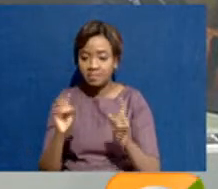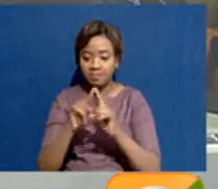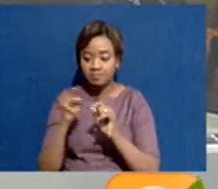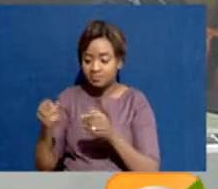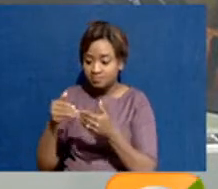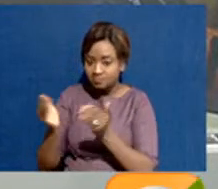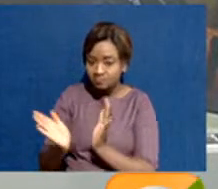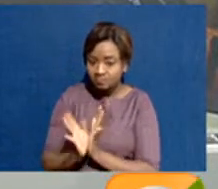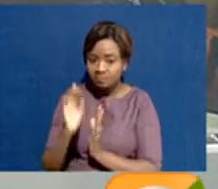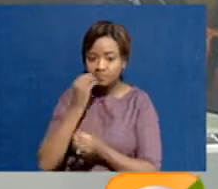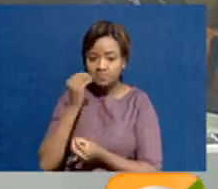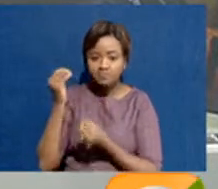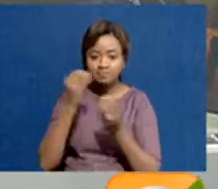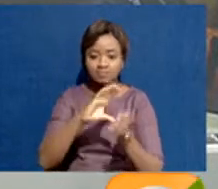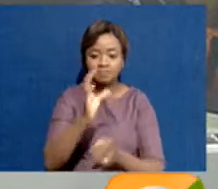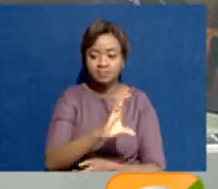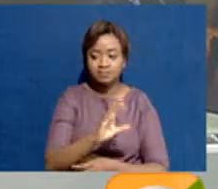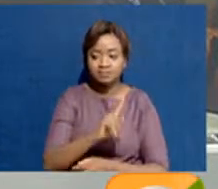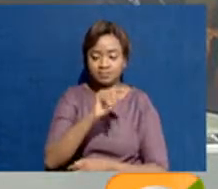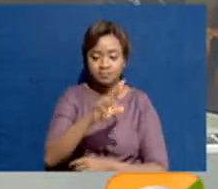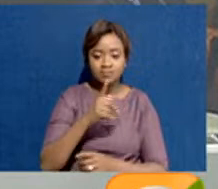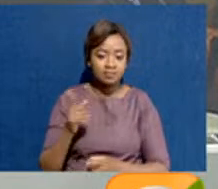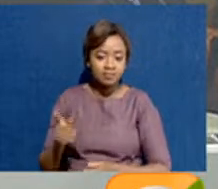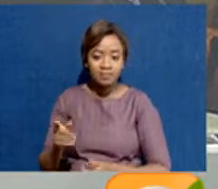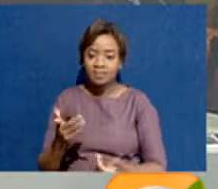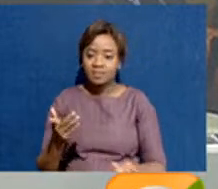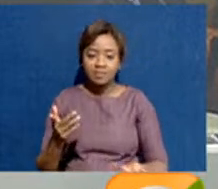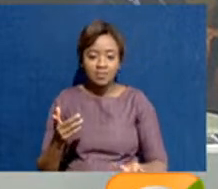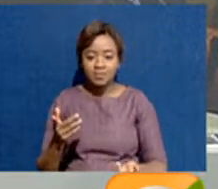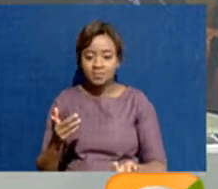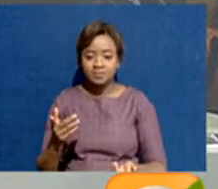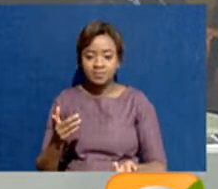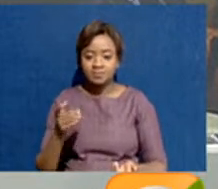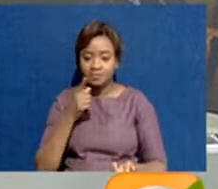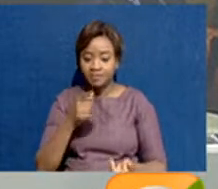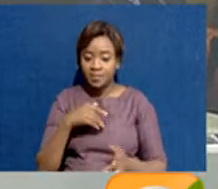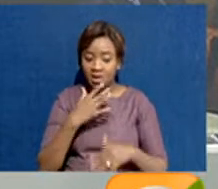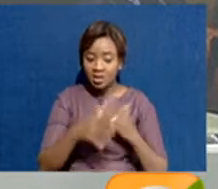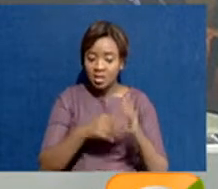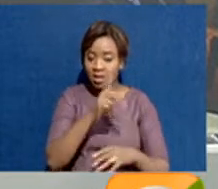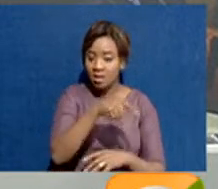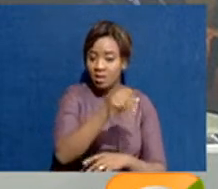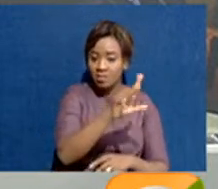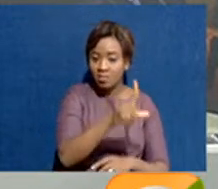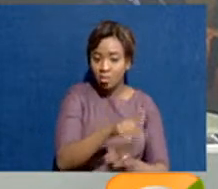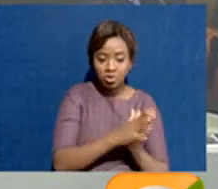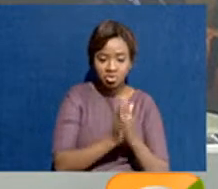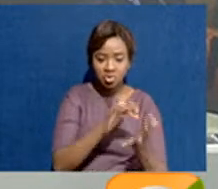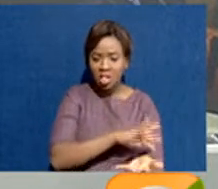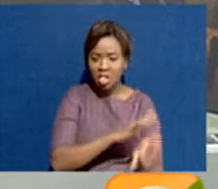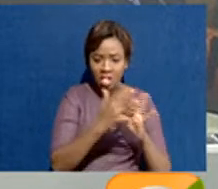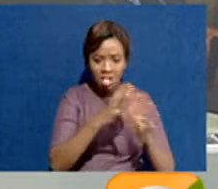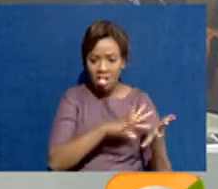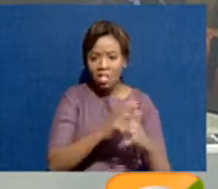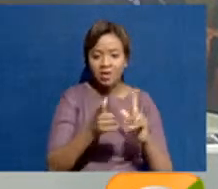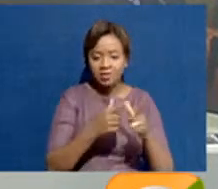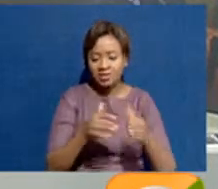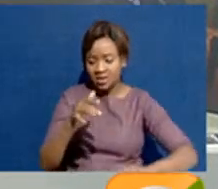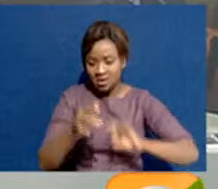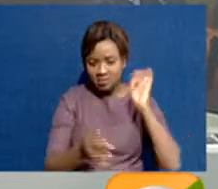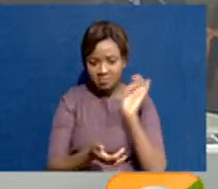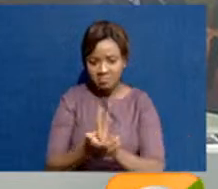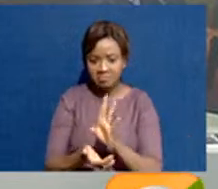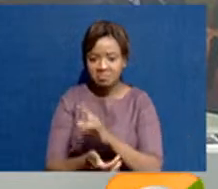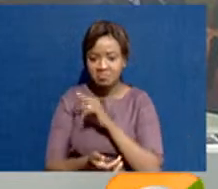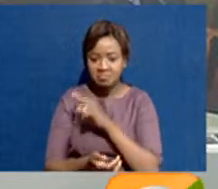told Citizen TV that they were ousted from the church when the controversial Mackenzie pulled a coup on the church's leadership